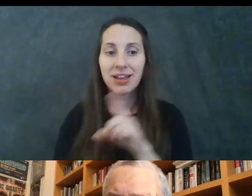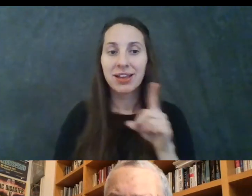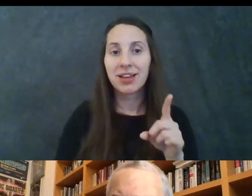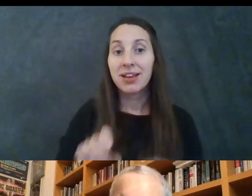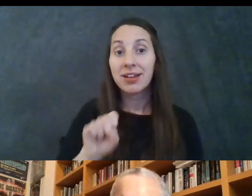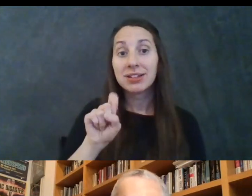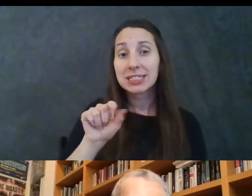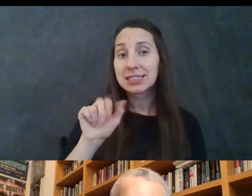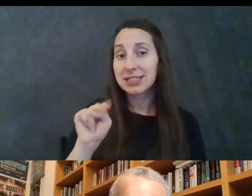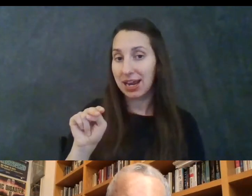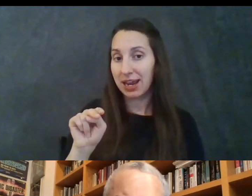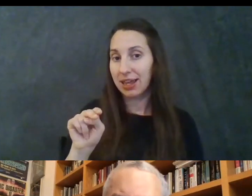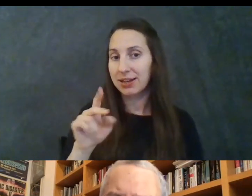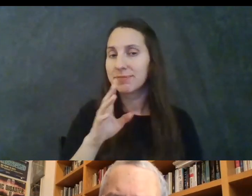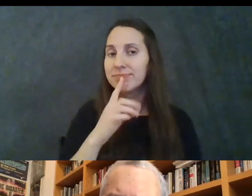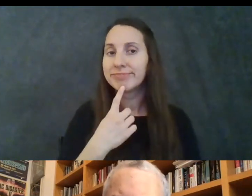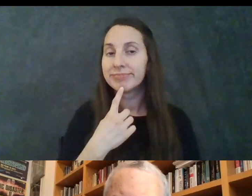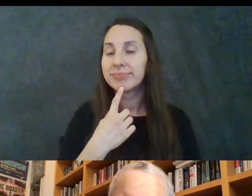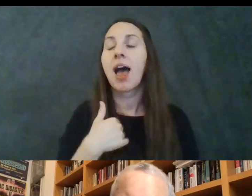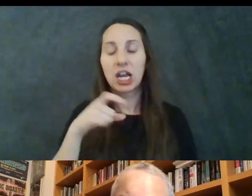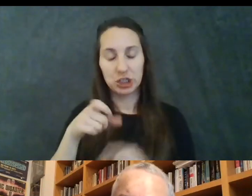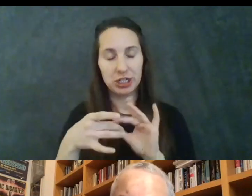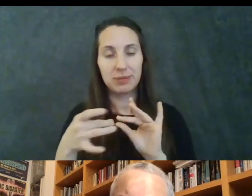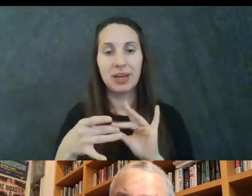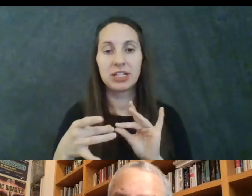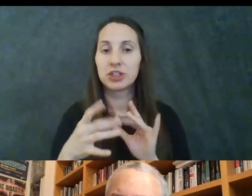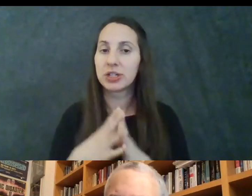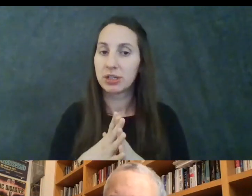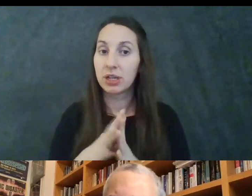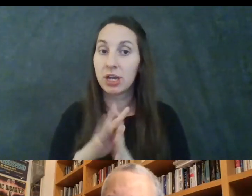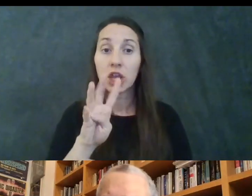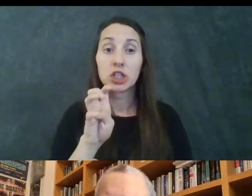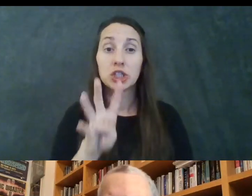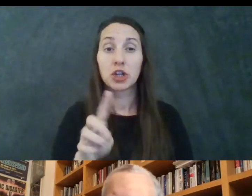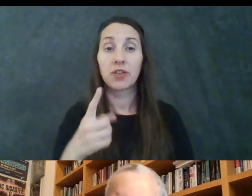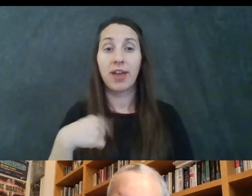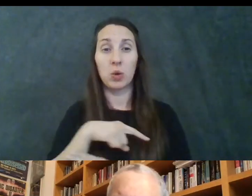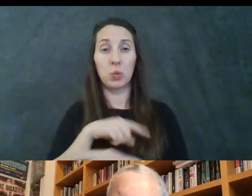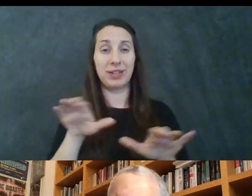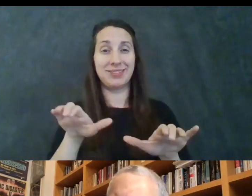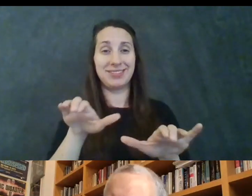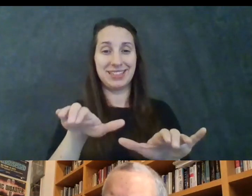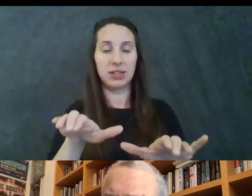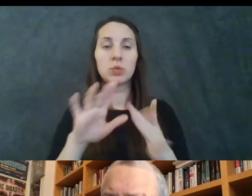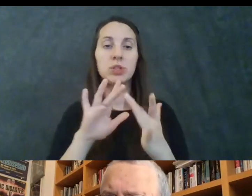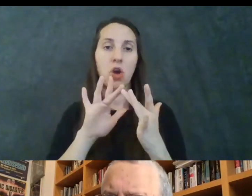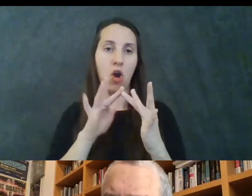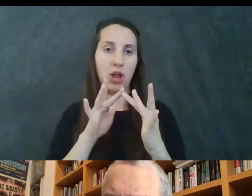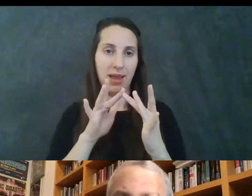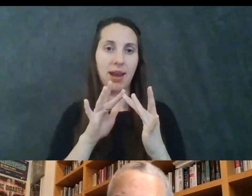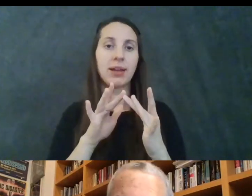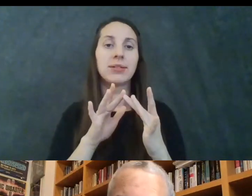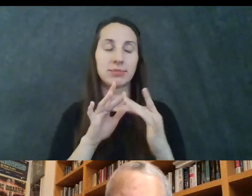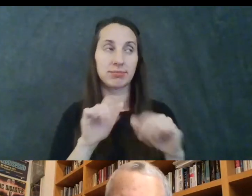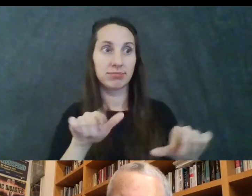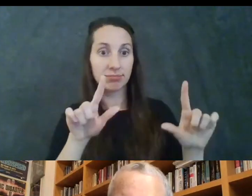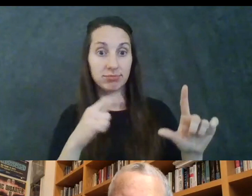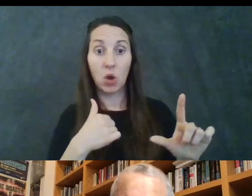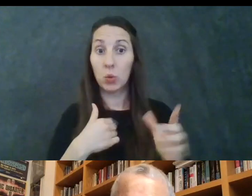Stan? I should mention that the survey we did was an online survey, which we